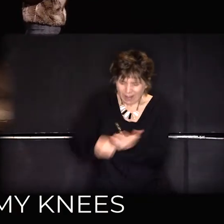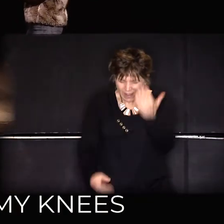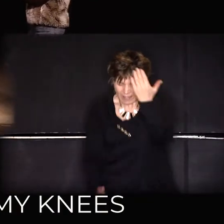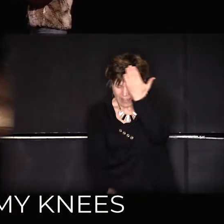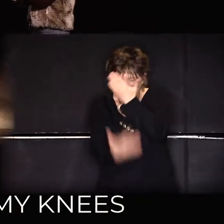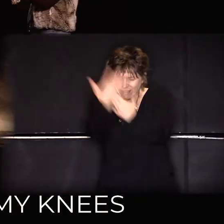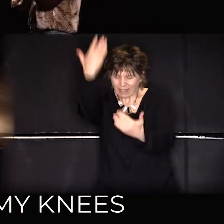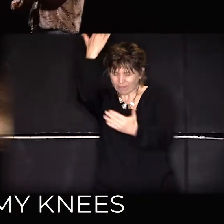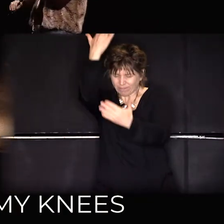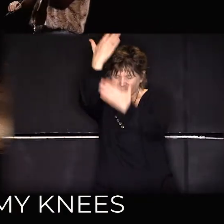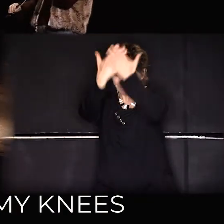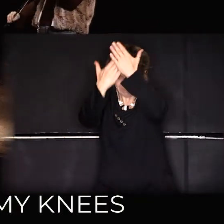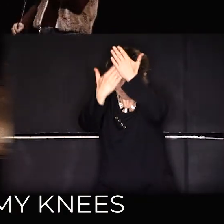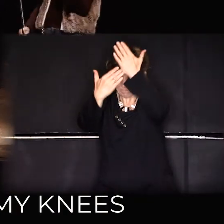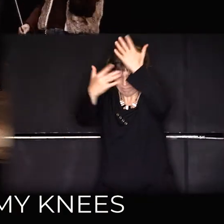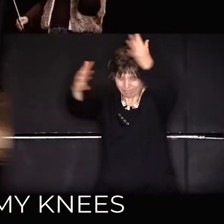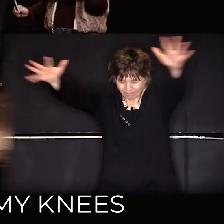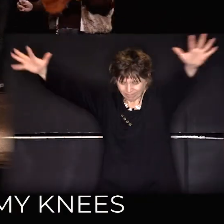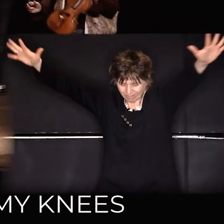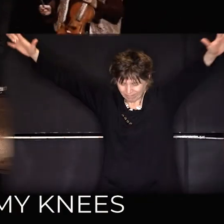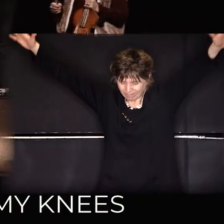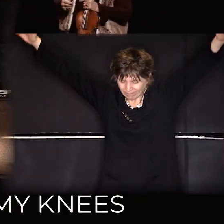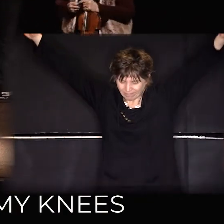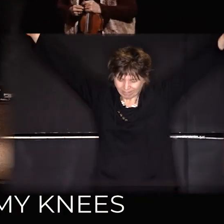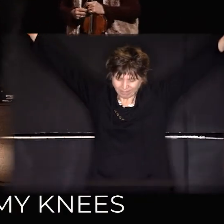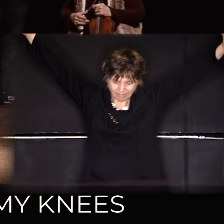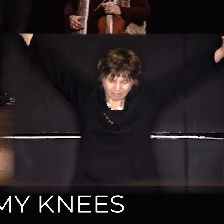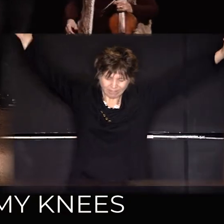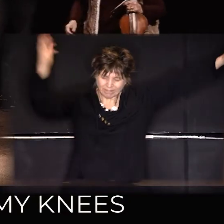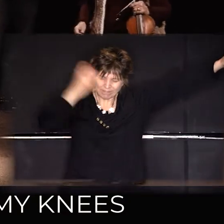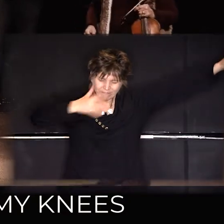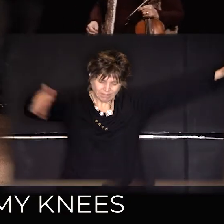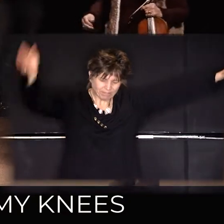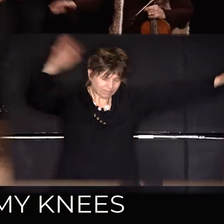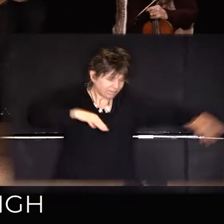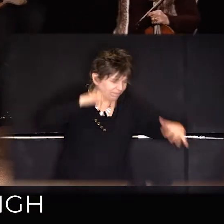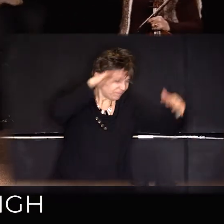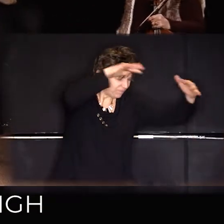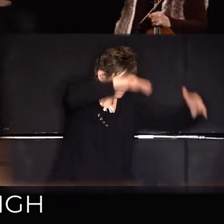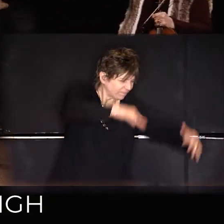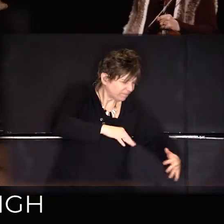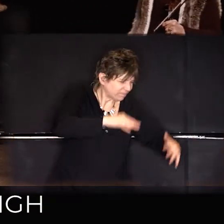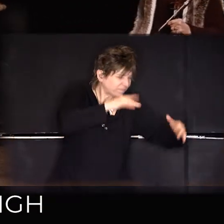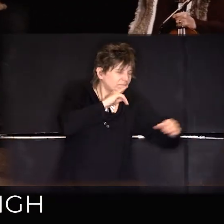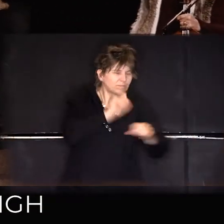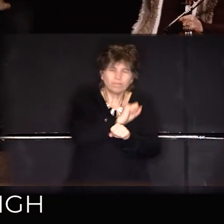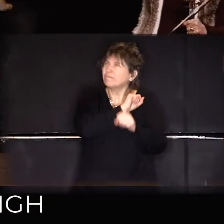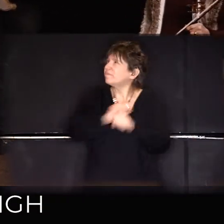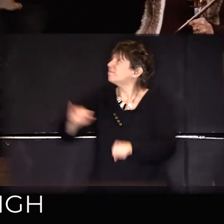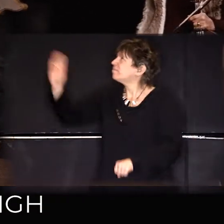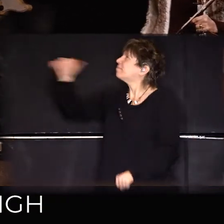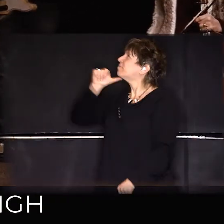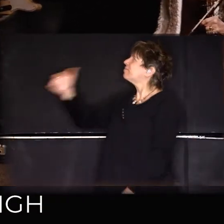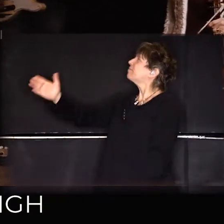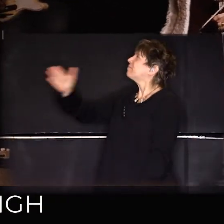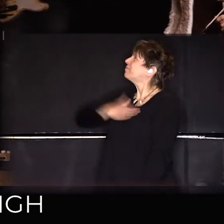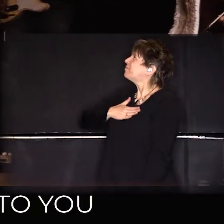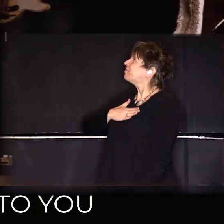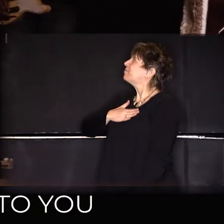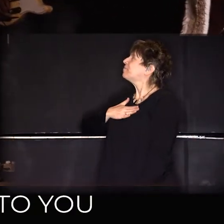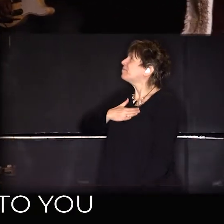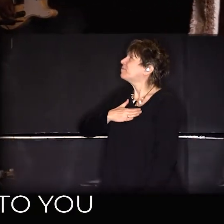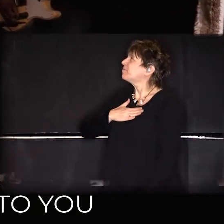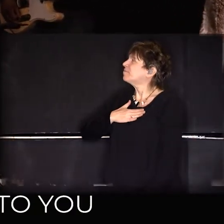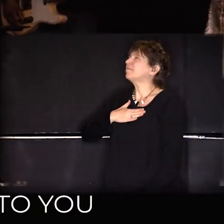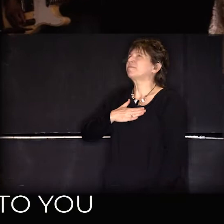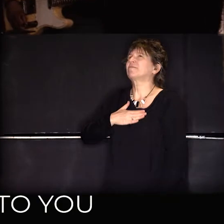So when I fight on, fight on my knees, with my hands lifted high,